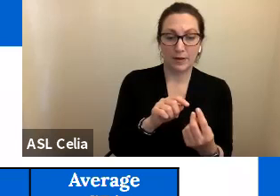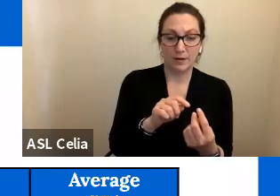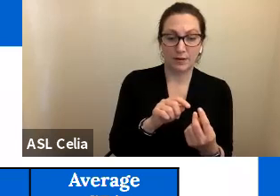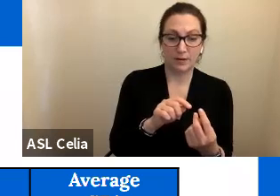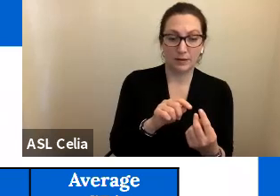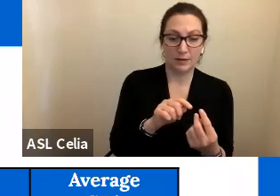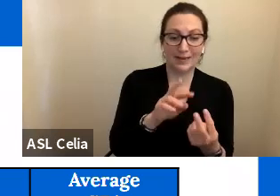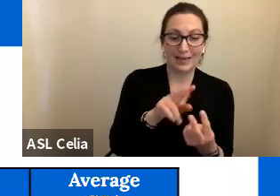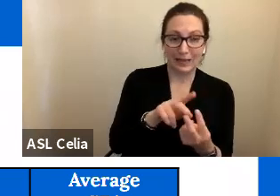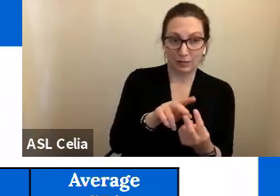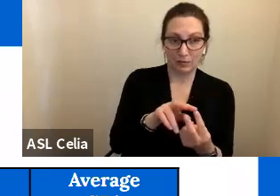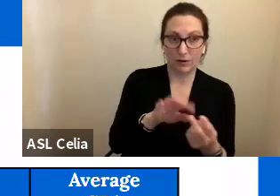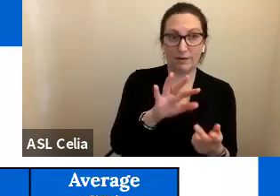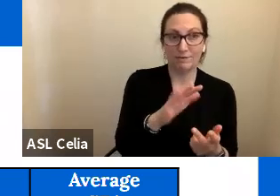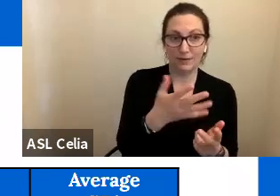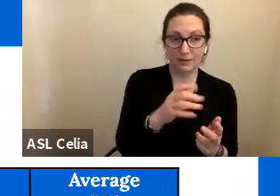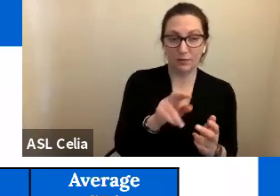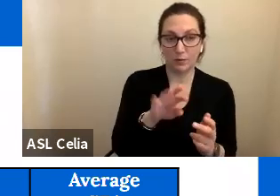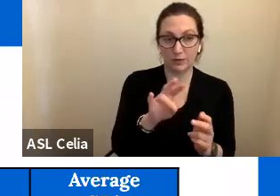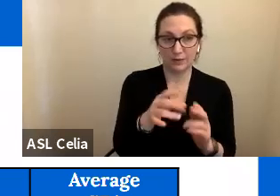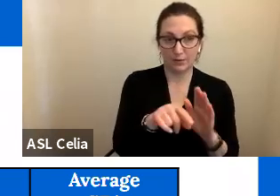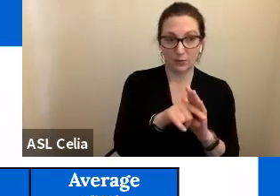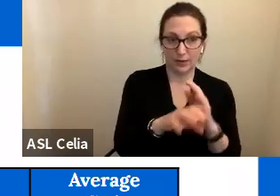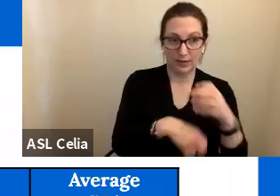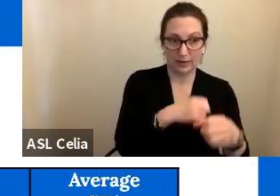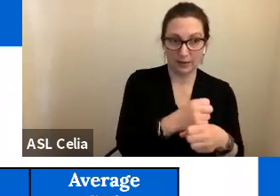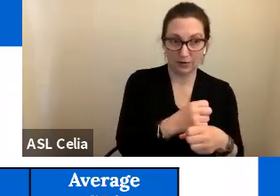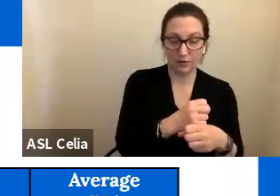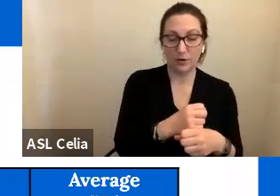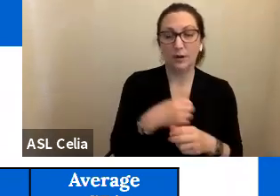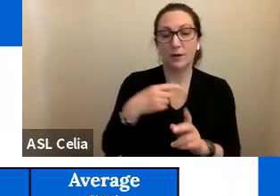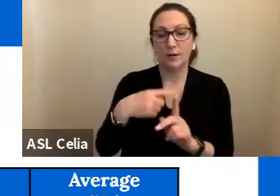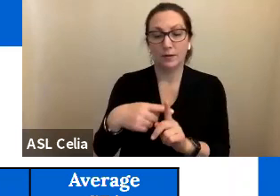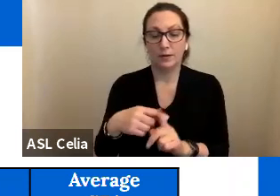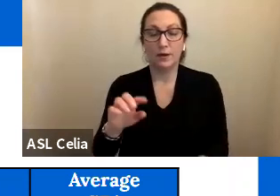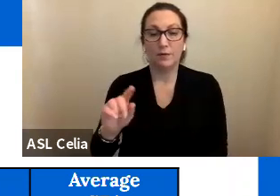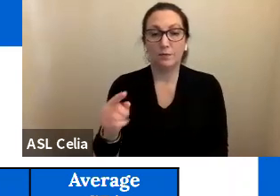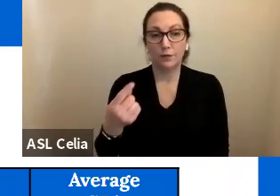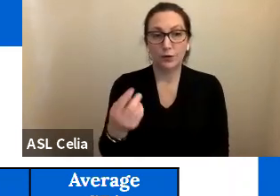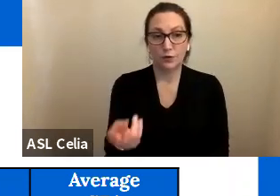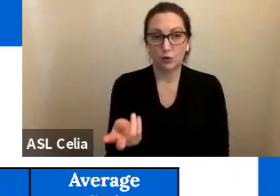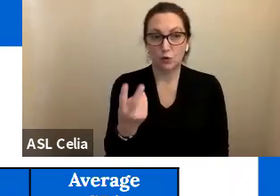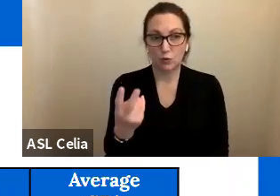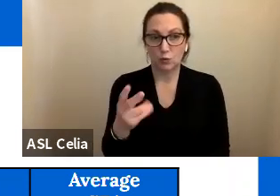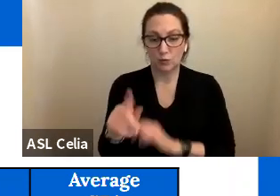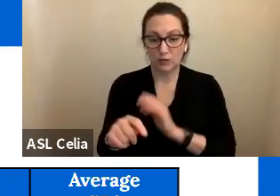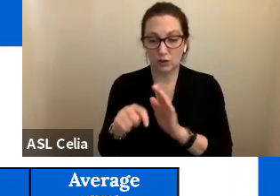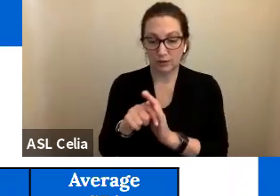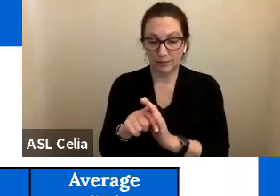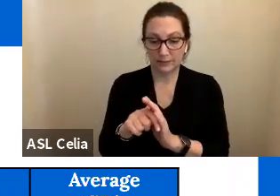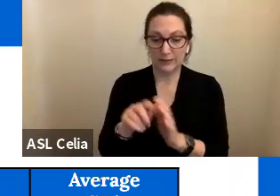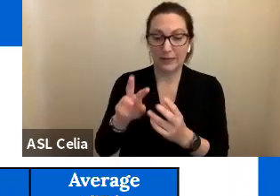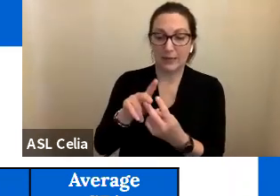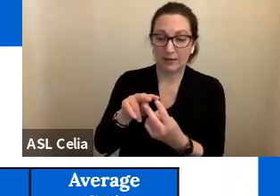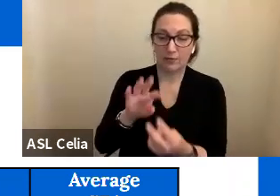7th grade year and the first 2 terms of your 6th or 8th grade